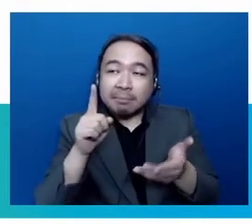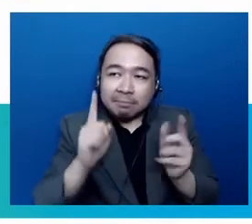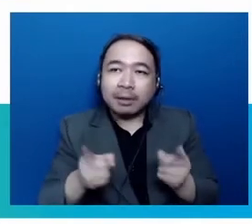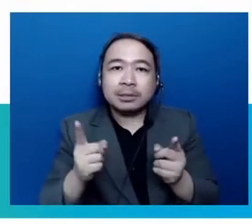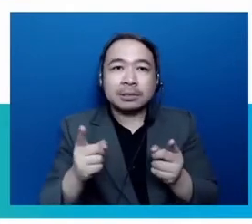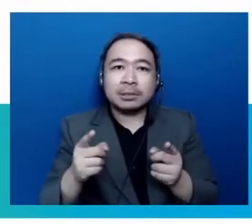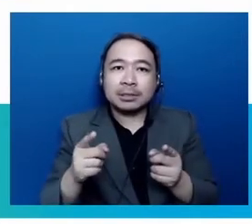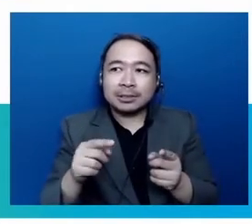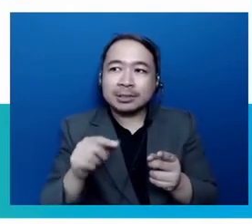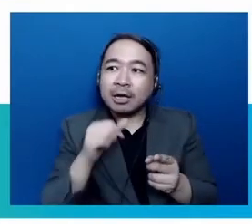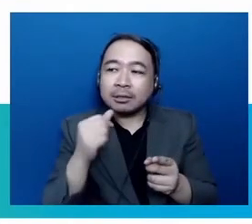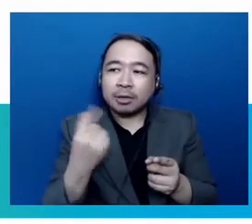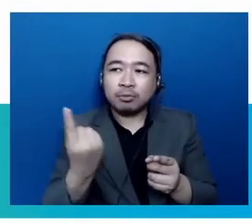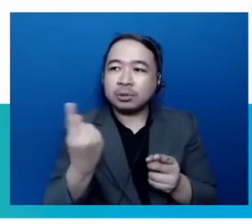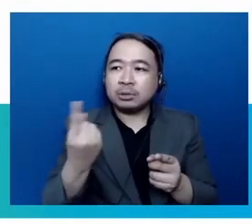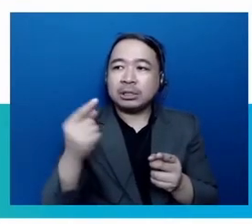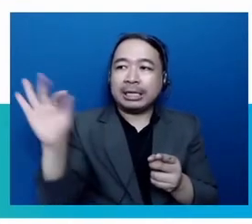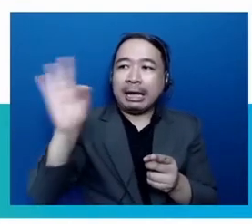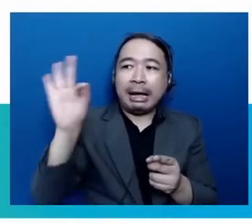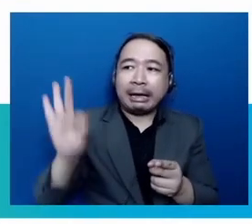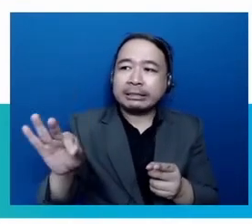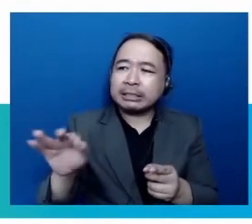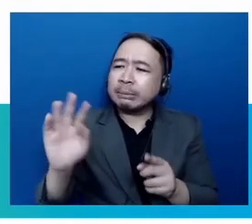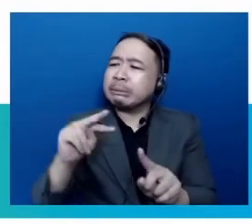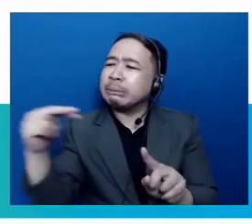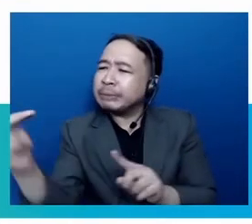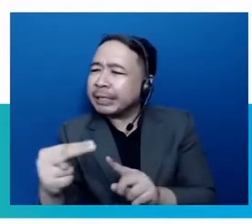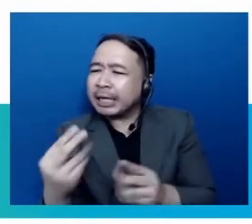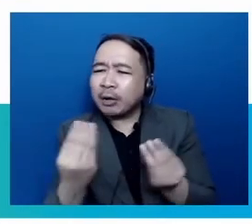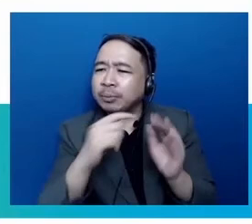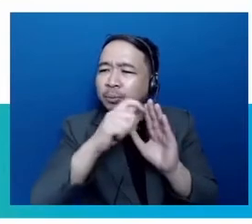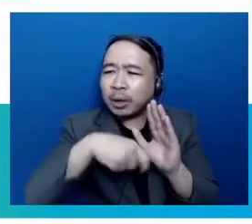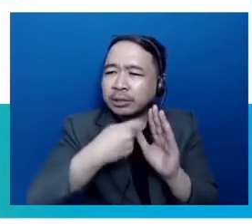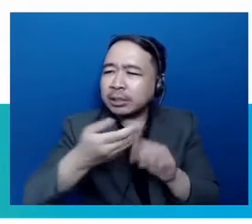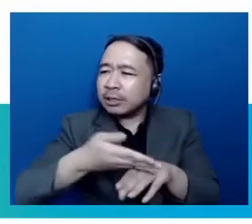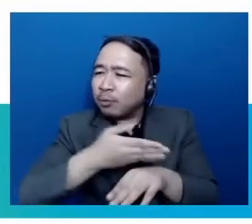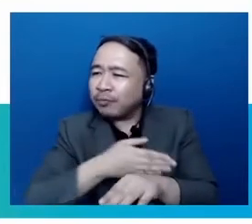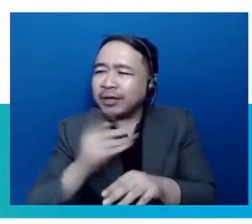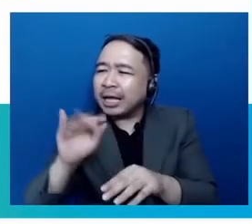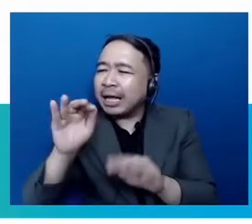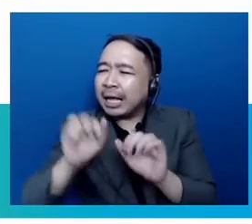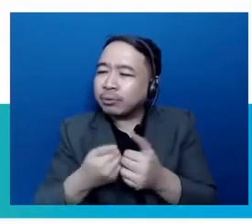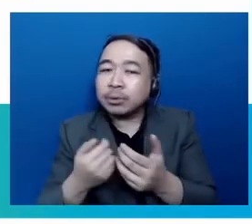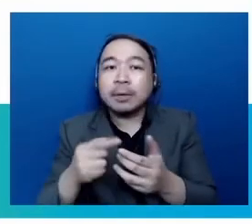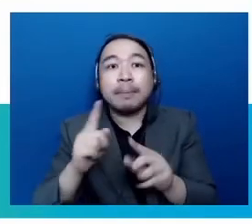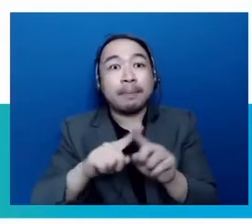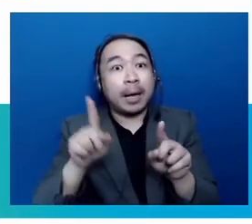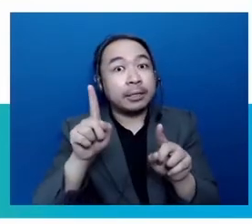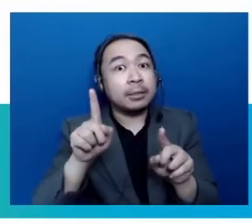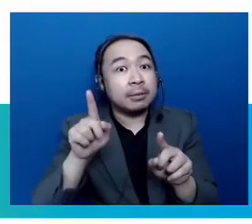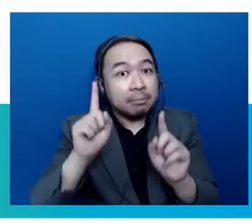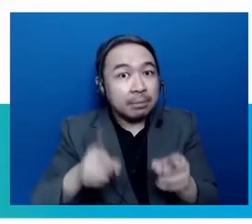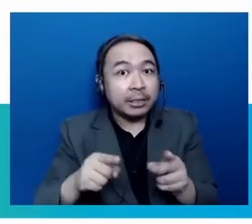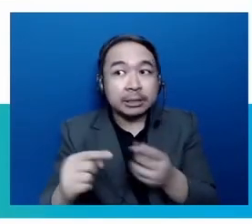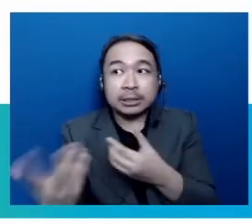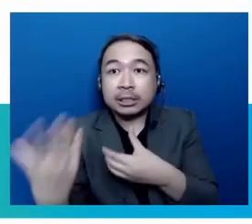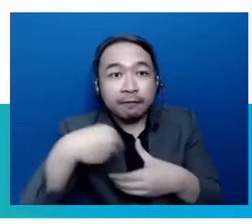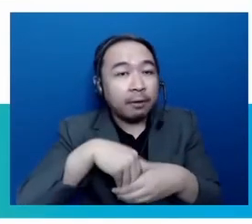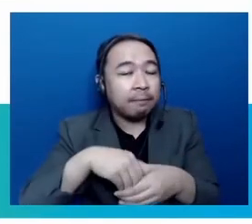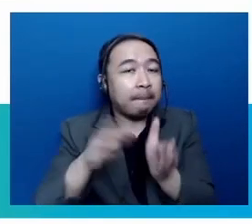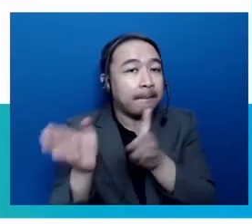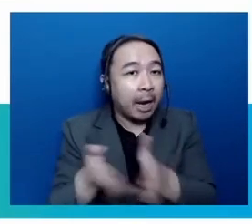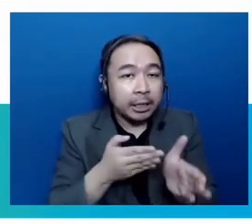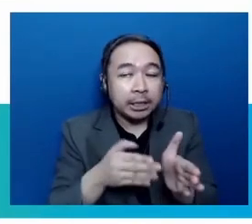from the grassroots point of view, how a project can be improved or what would be good. It's including us in the implementation and the monitoring